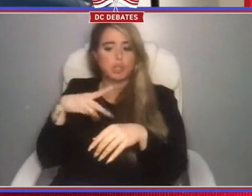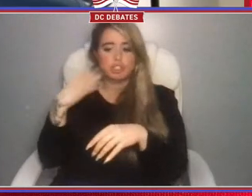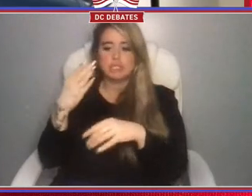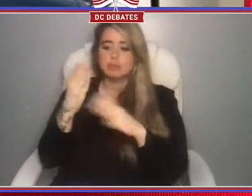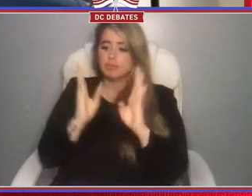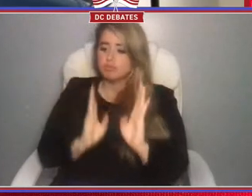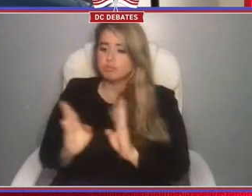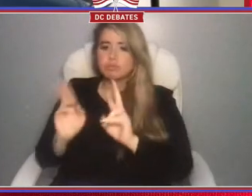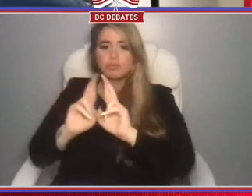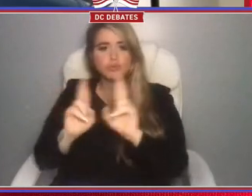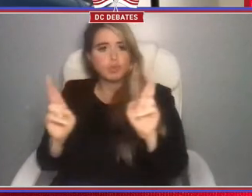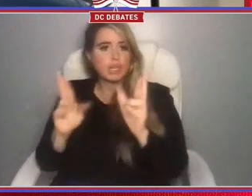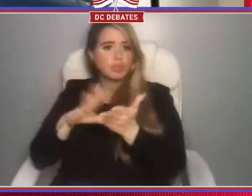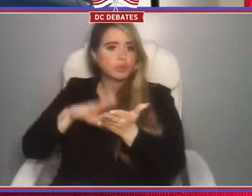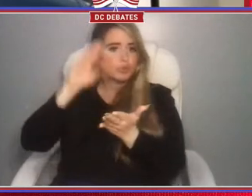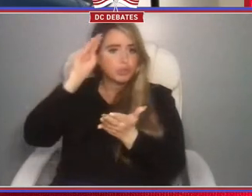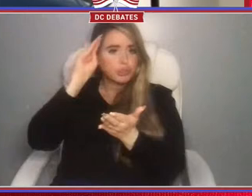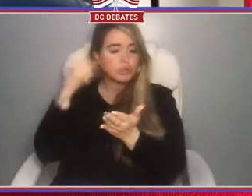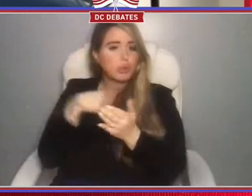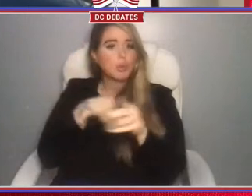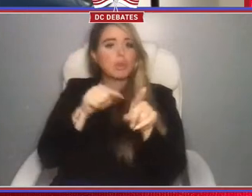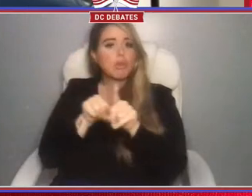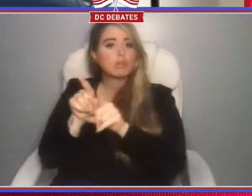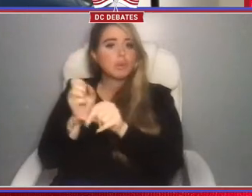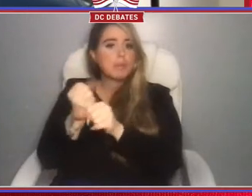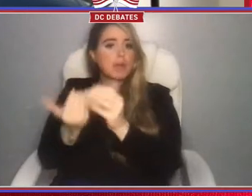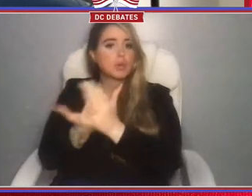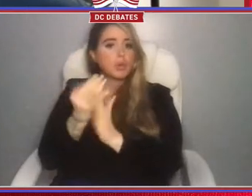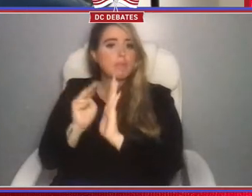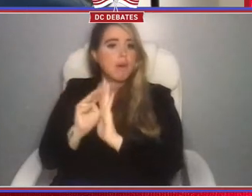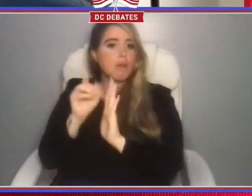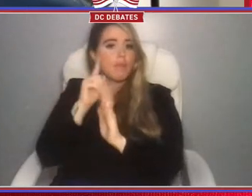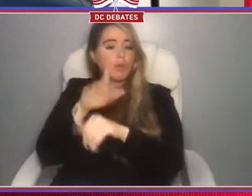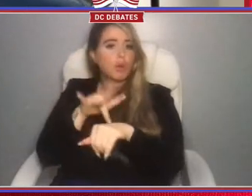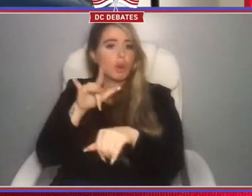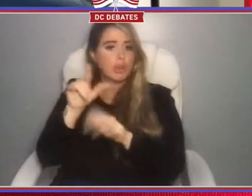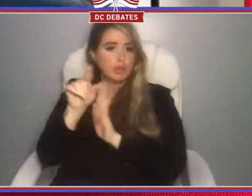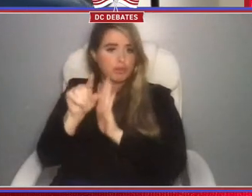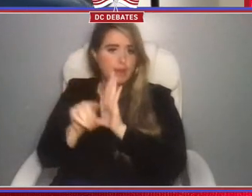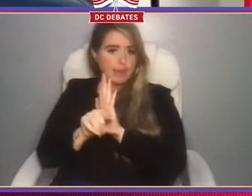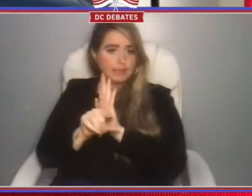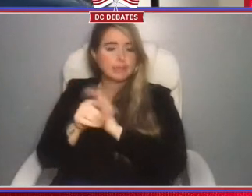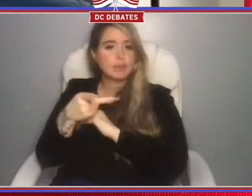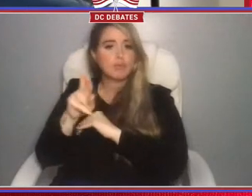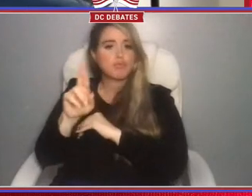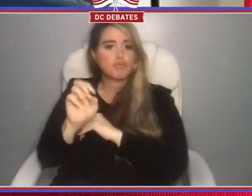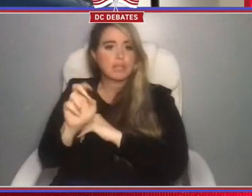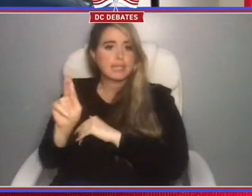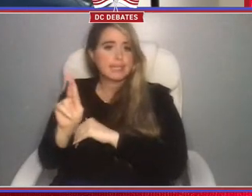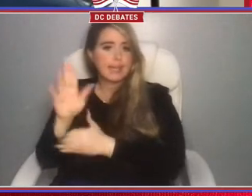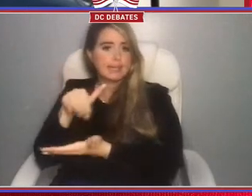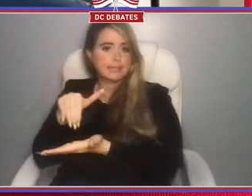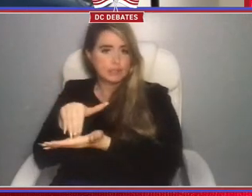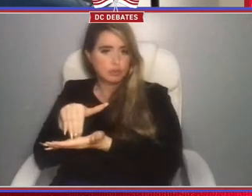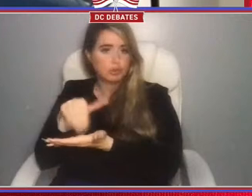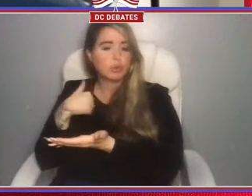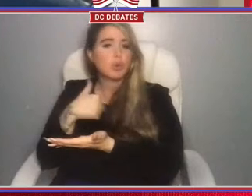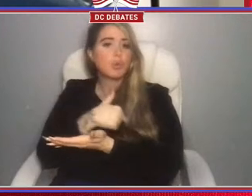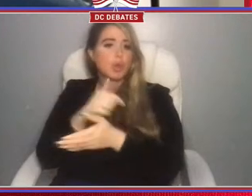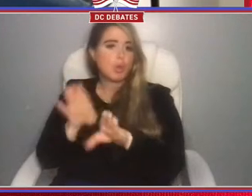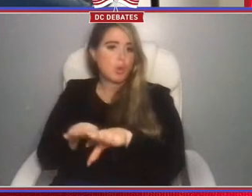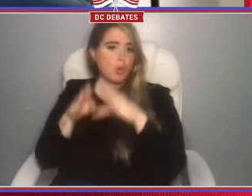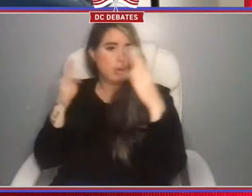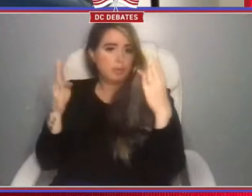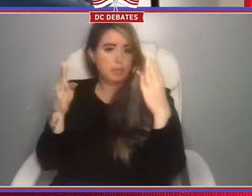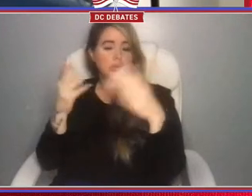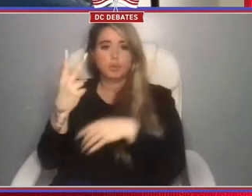We also created a new model for their early grades, a pre-K center, if you will. We've opened two so far